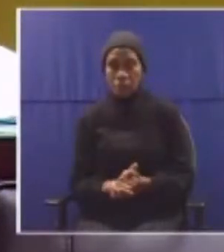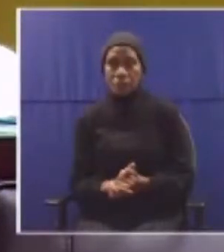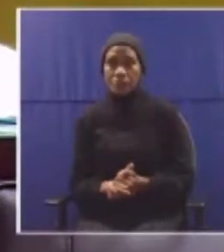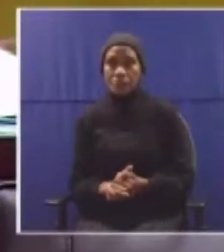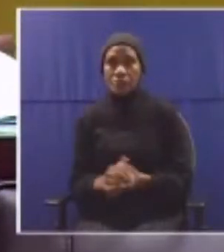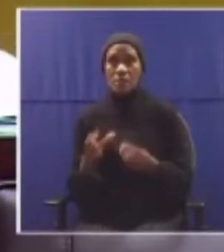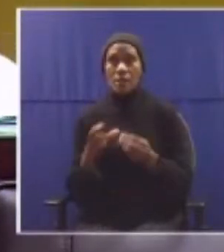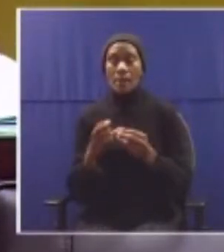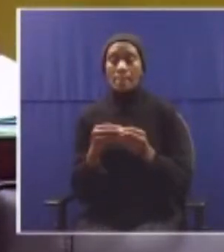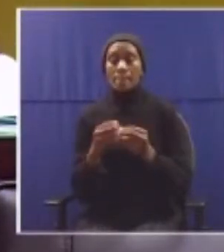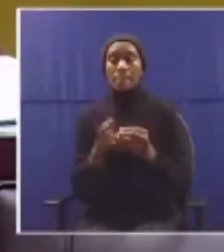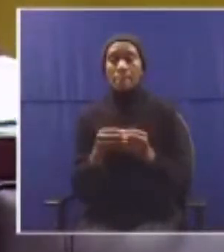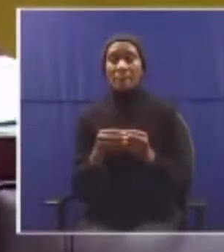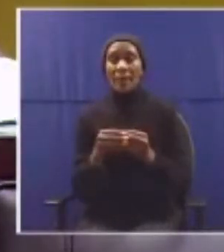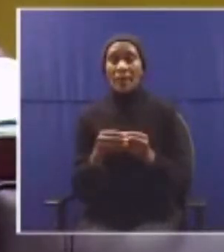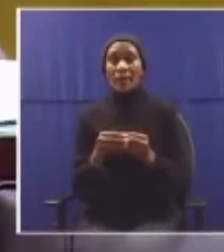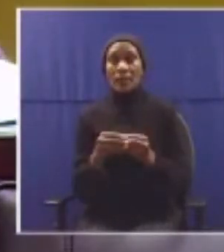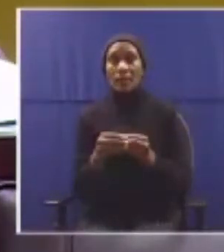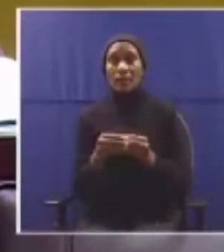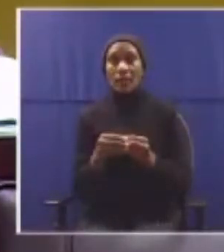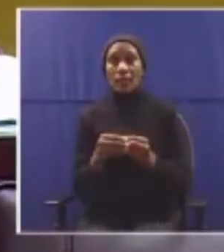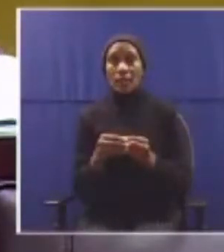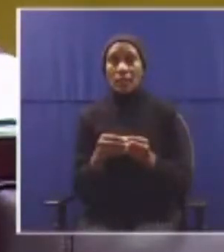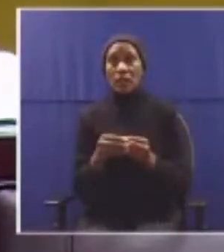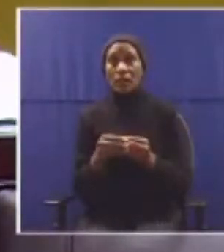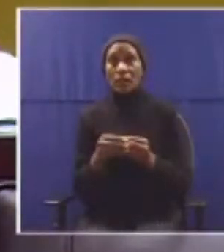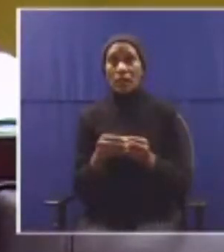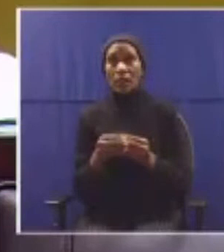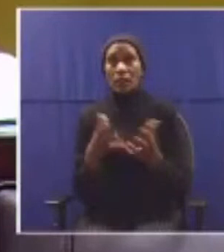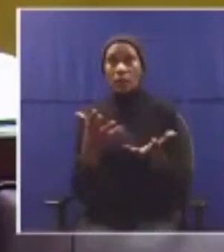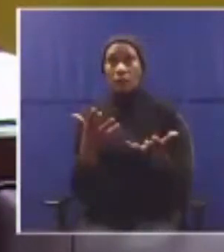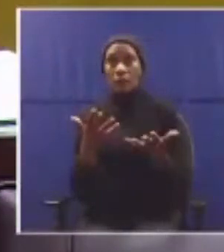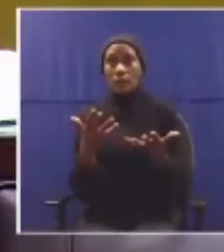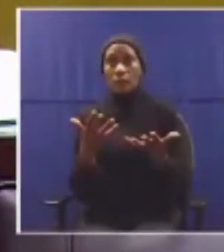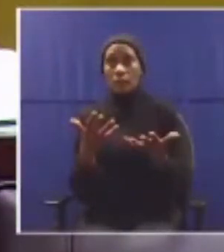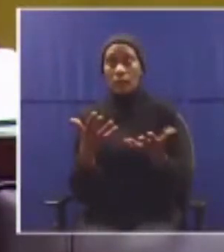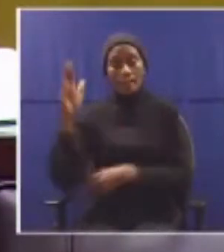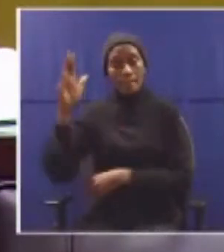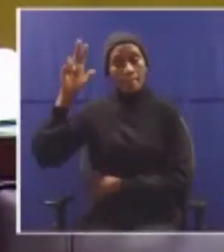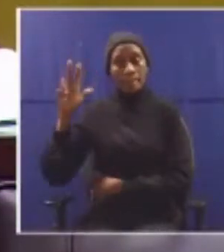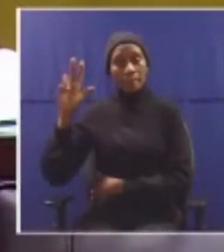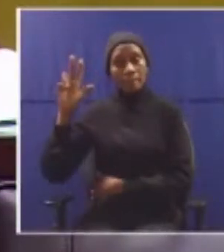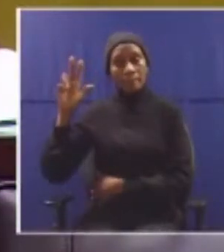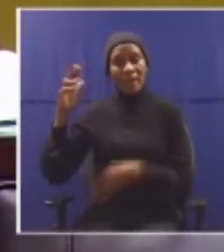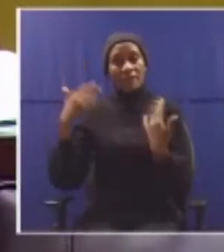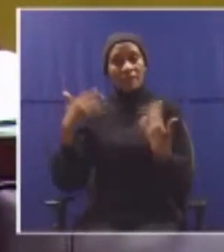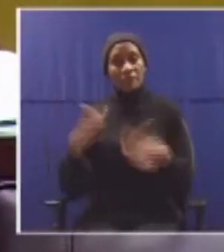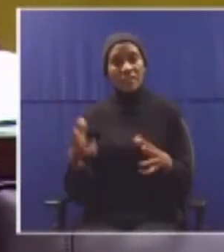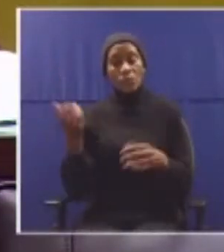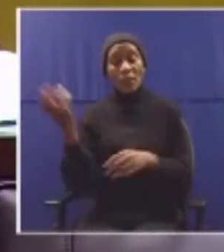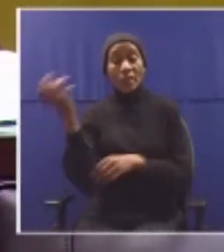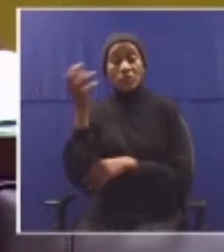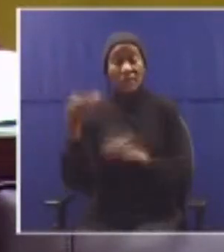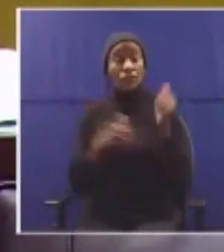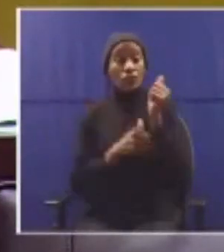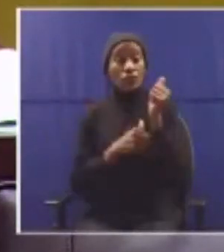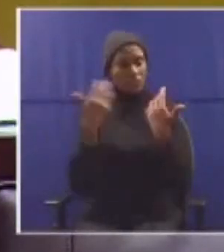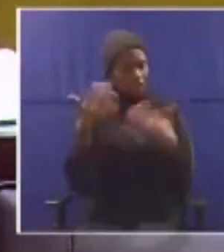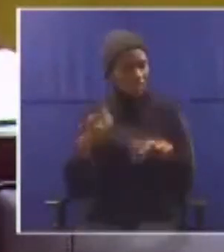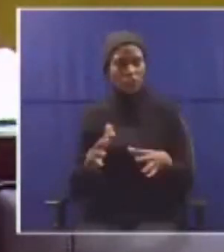The members made and subscribed to the oath and affirmation in the Speaker's